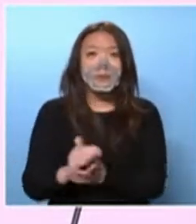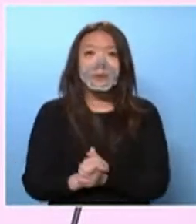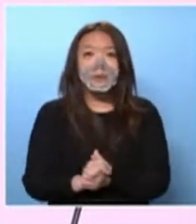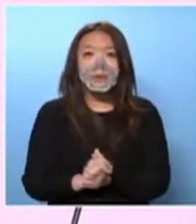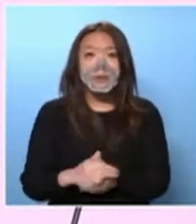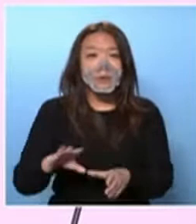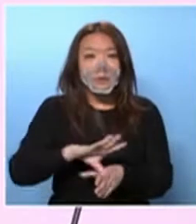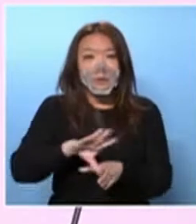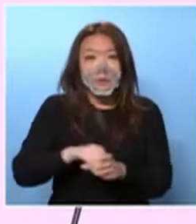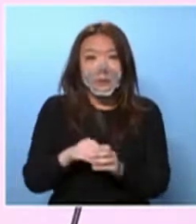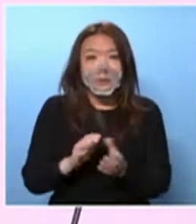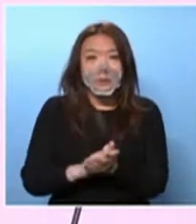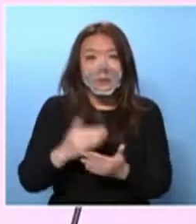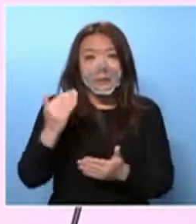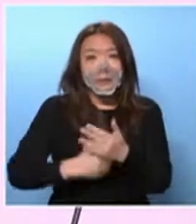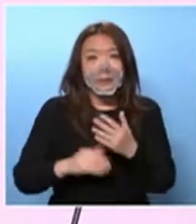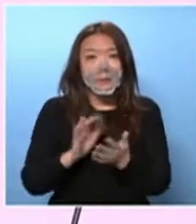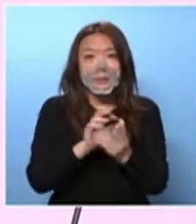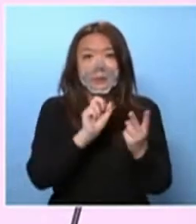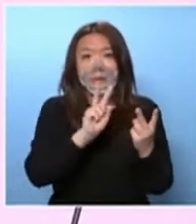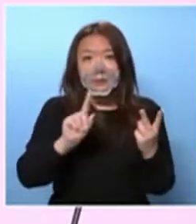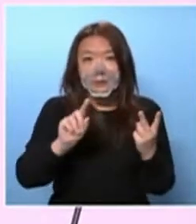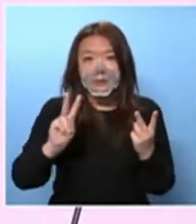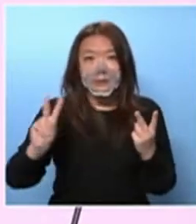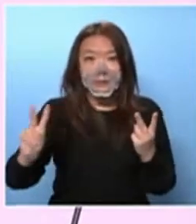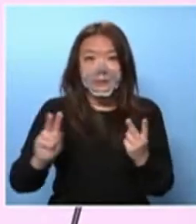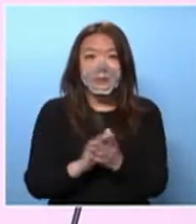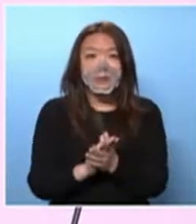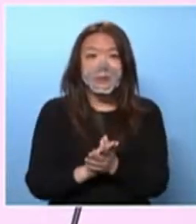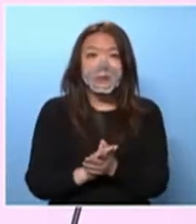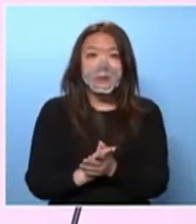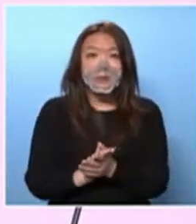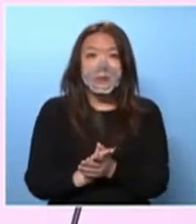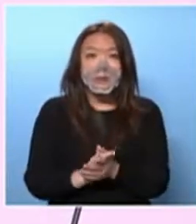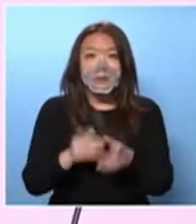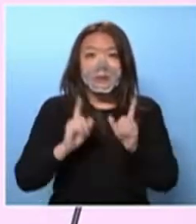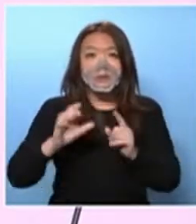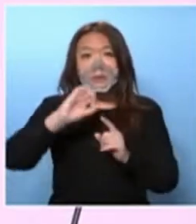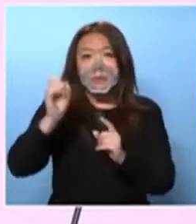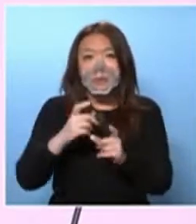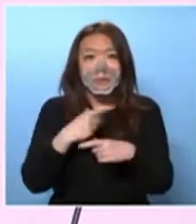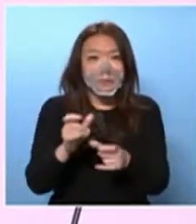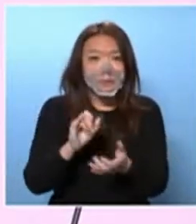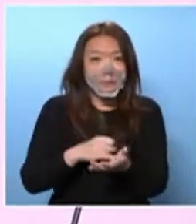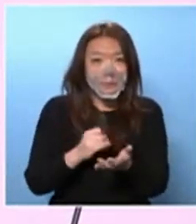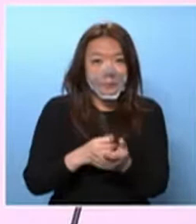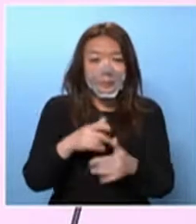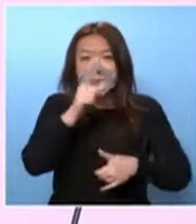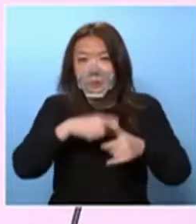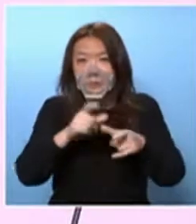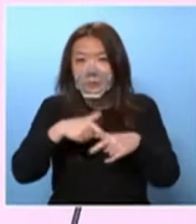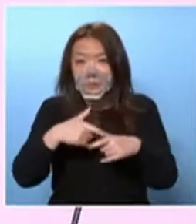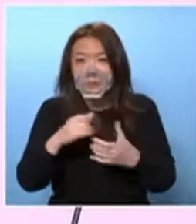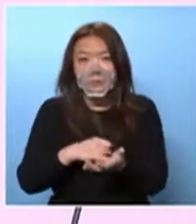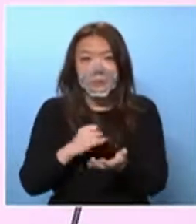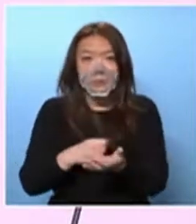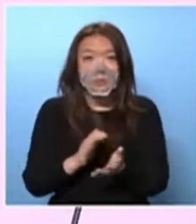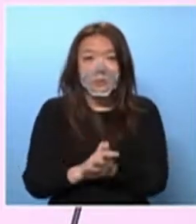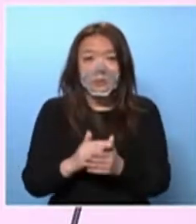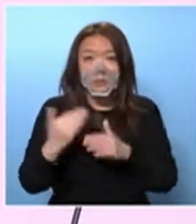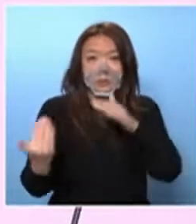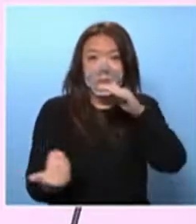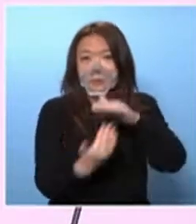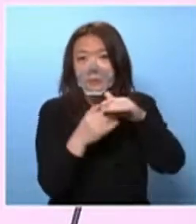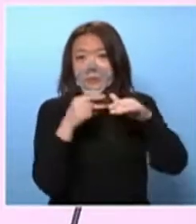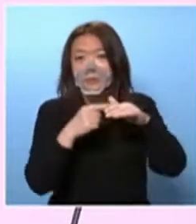one-off measures. A. Reducing salaries, tax, and tax under personal assessment for the year of assessment 2021-22